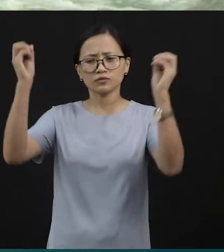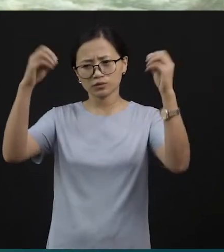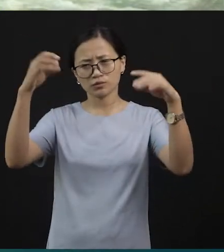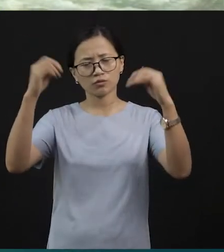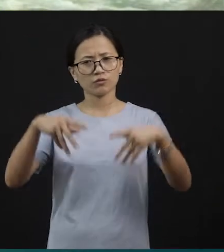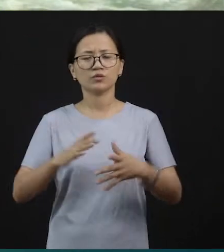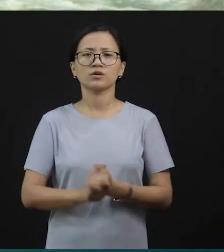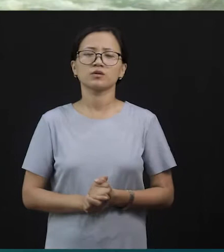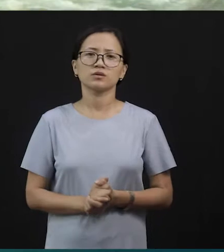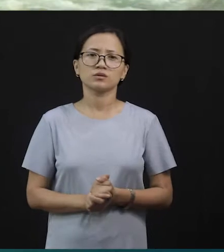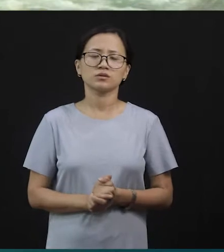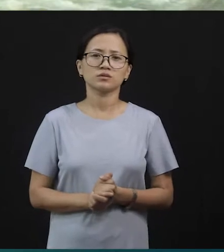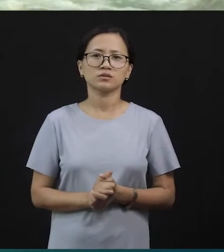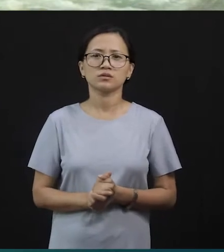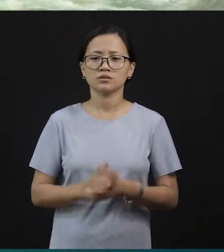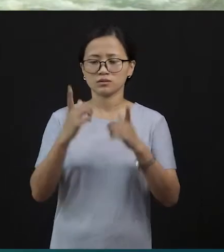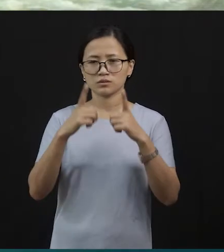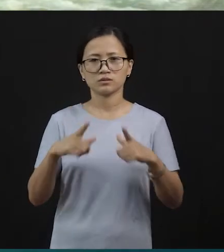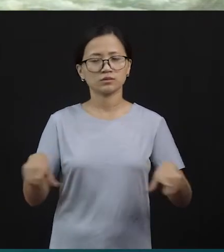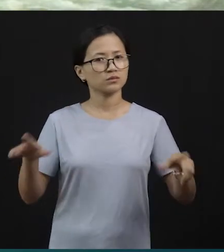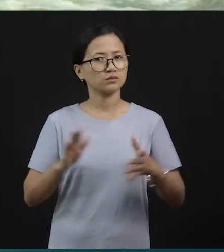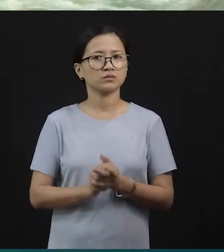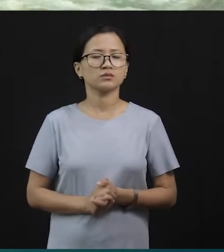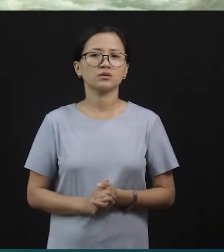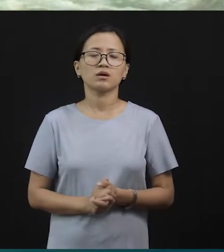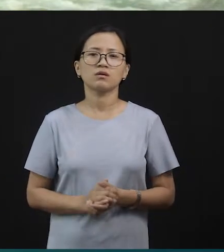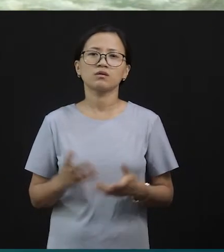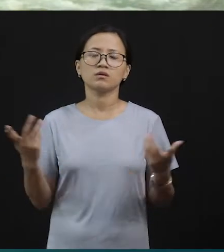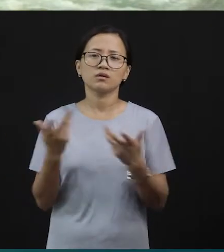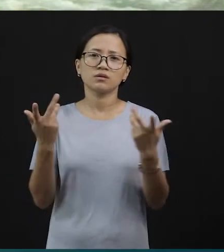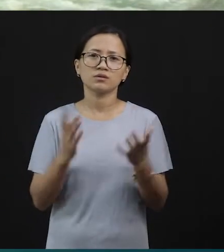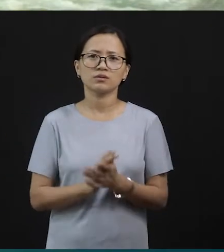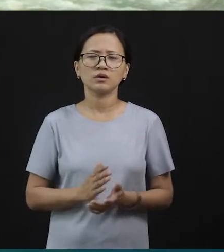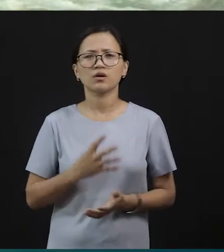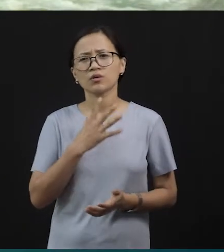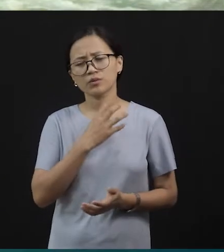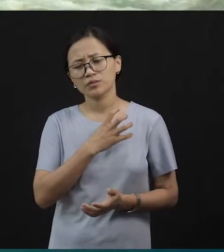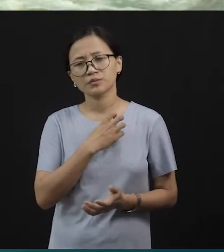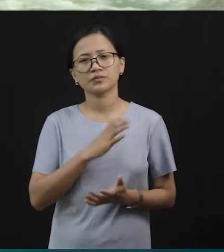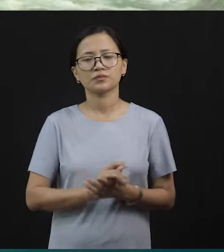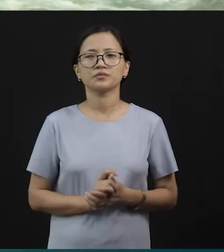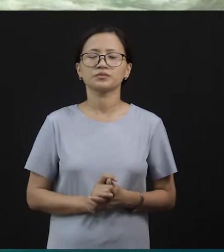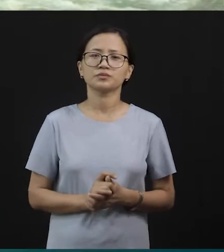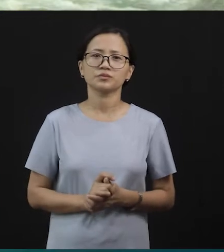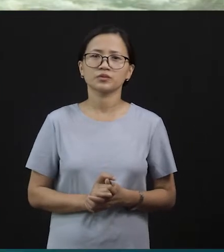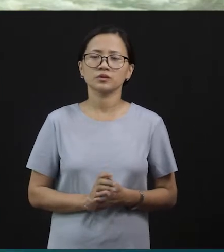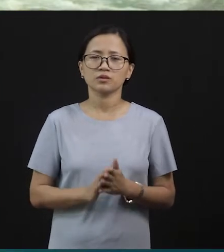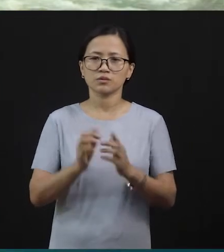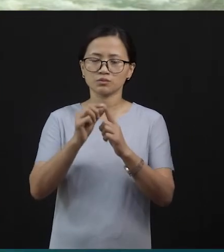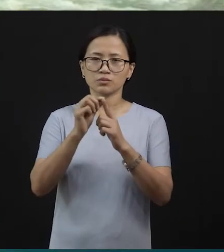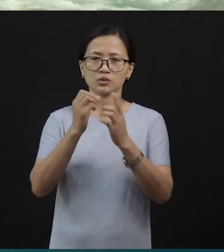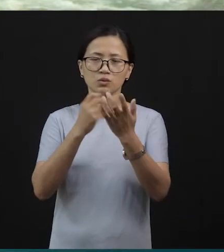of the discovery of this cape, he lost his life. See how painful it would be. A very prominent